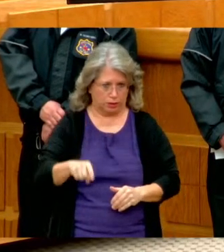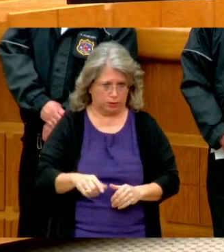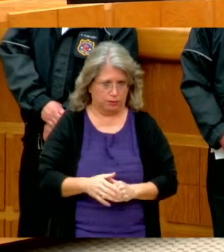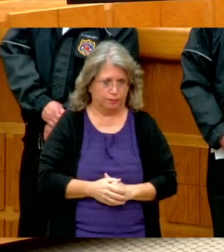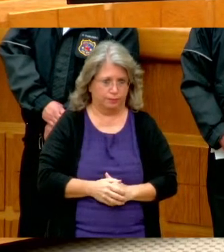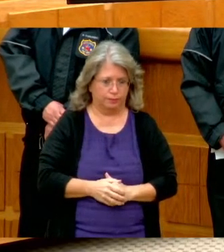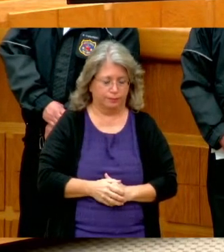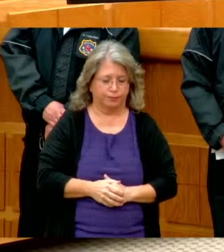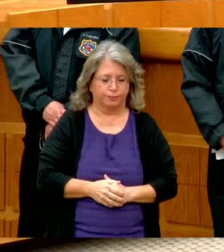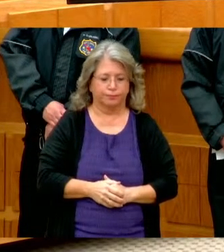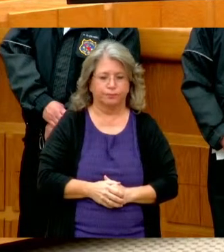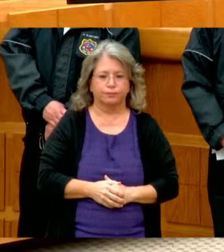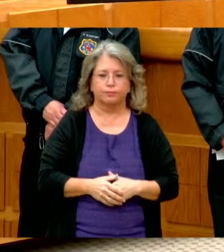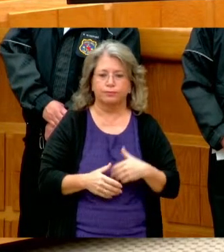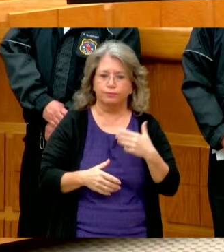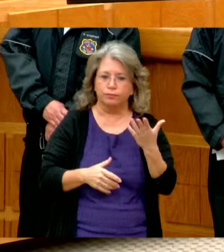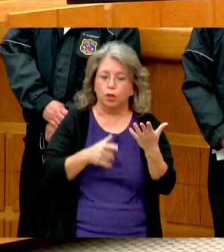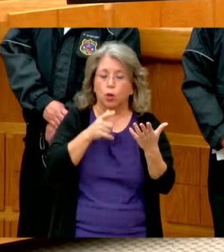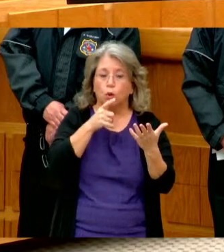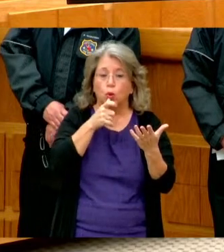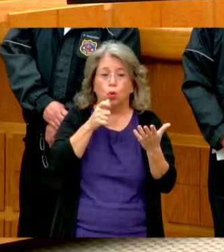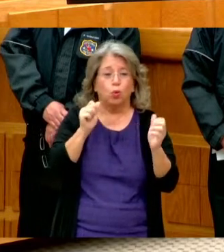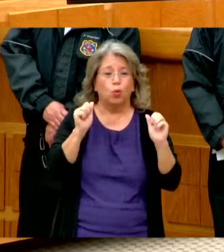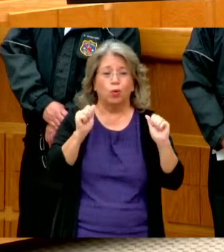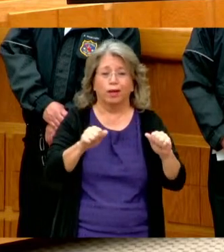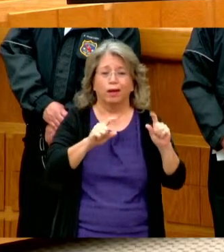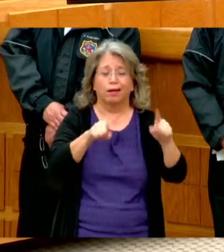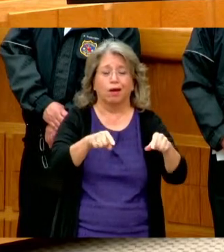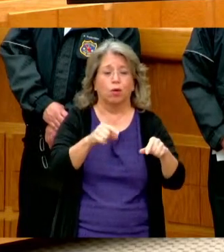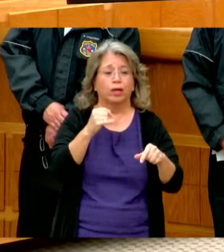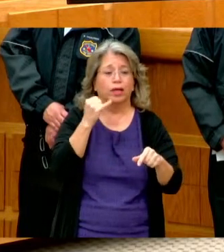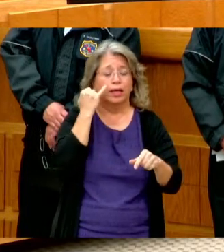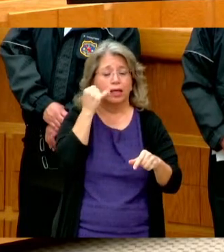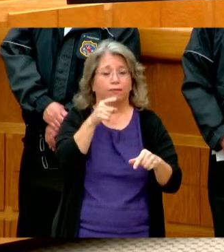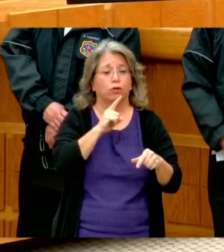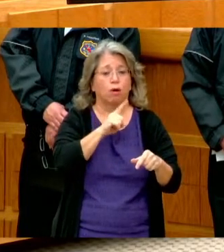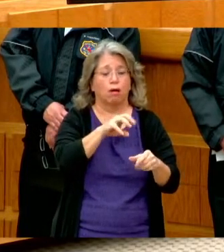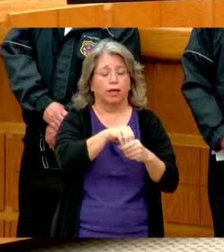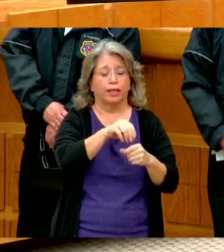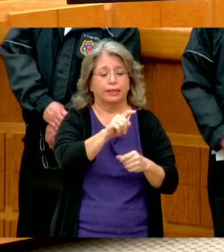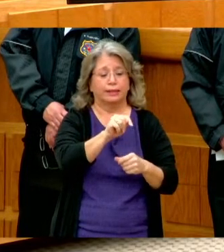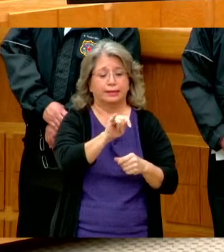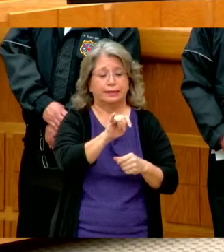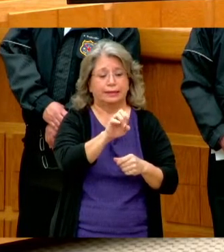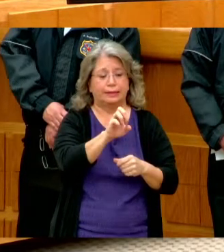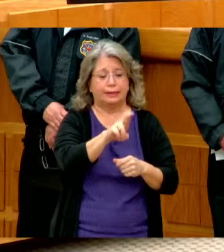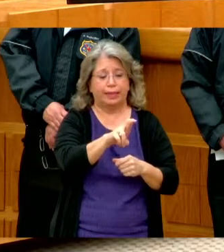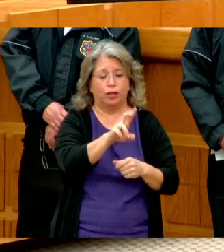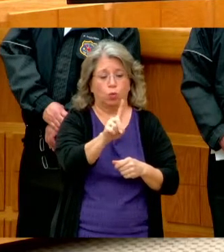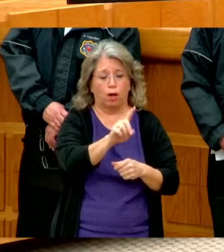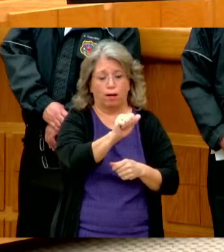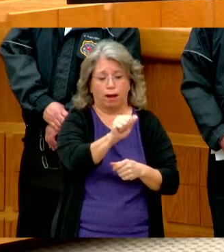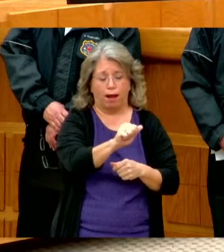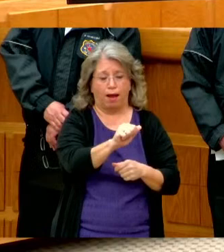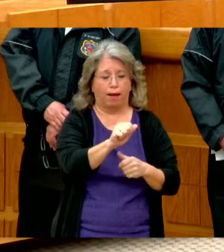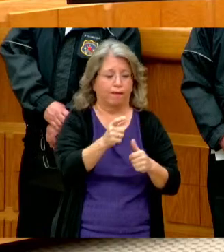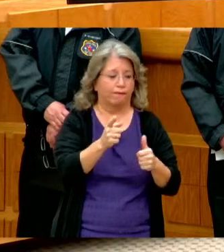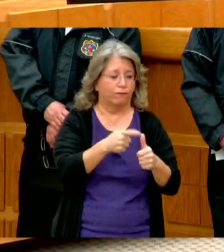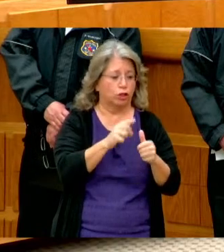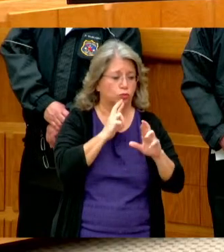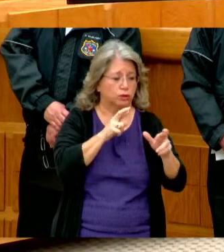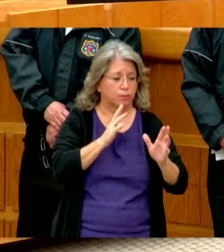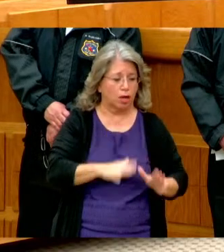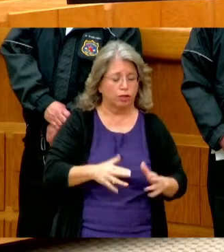So, again, who's eligible? Well, if you were Tier 1A, a first responder, a frontline worker, a health worker, an